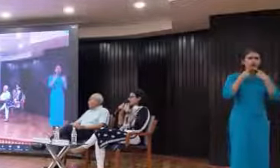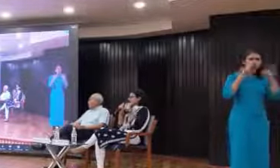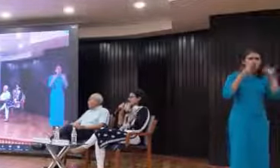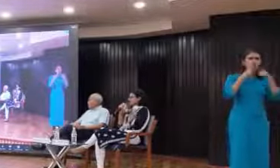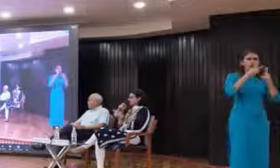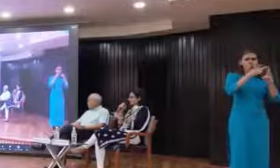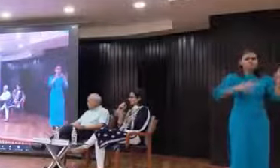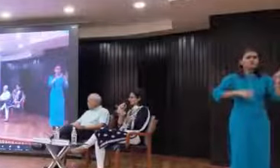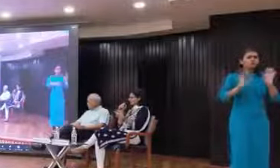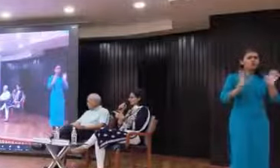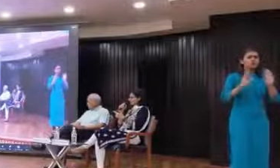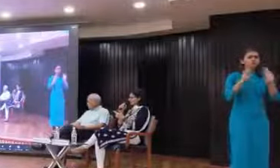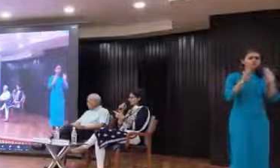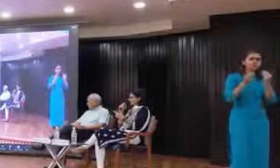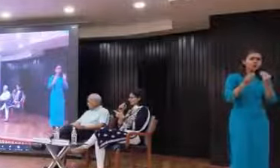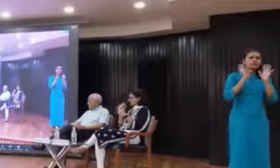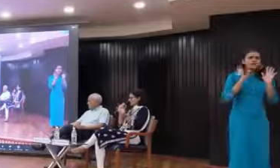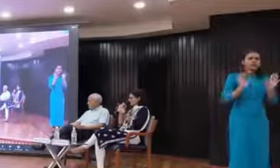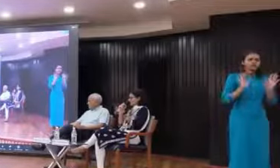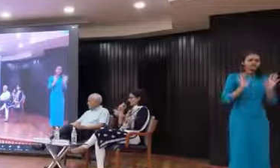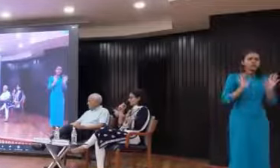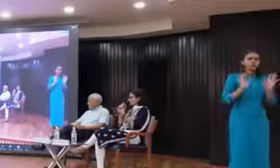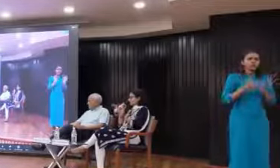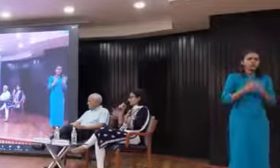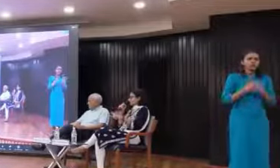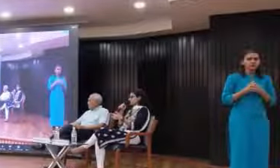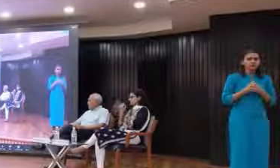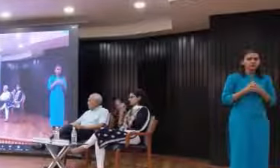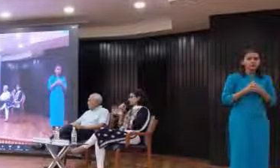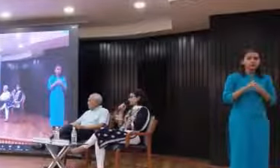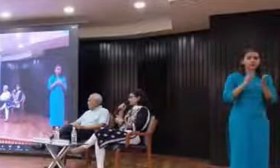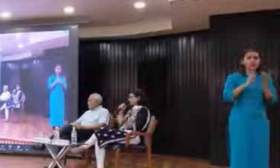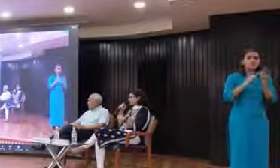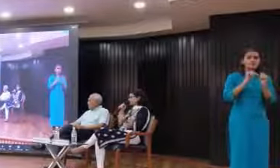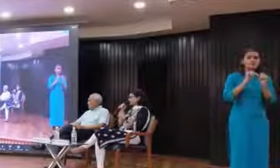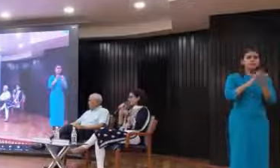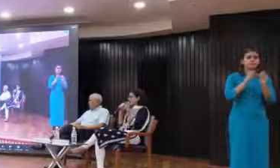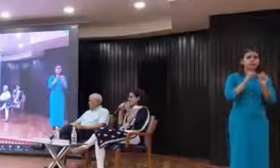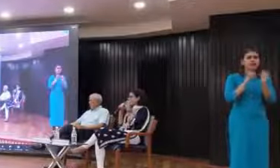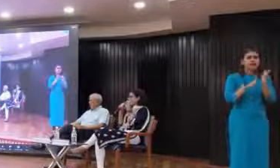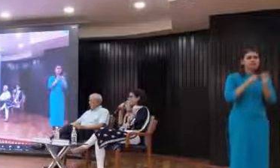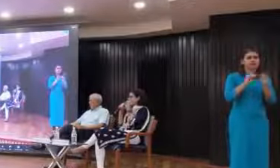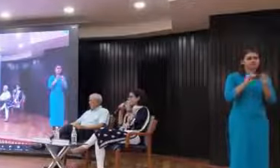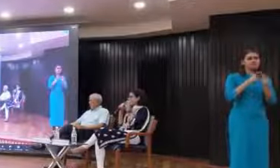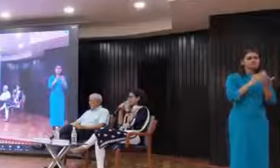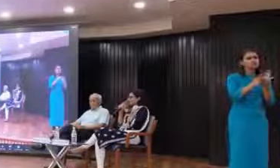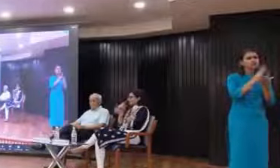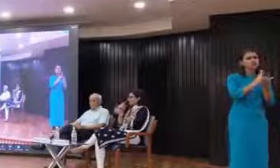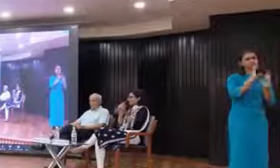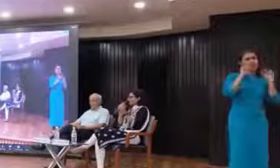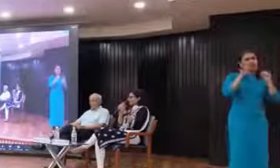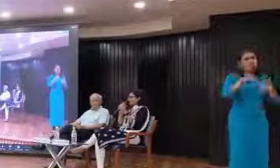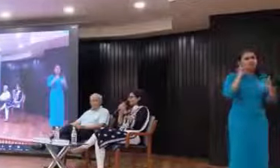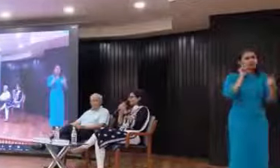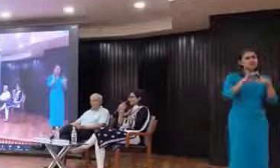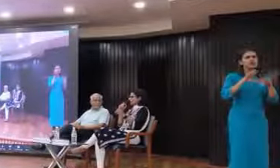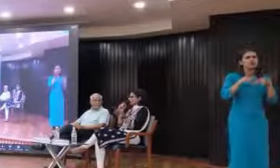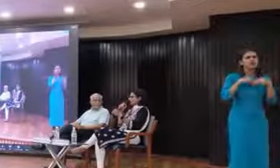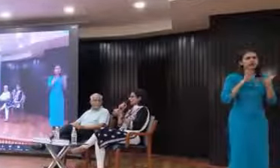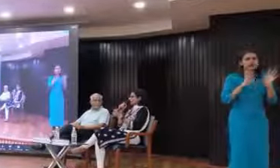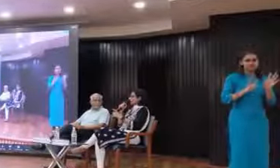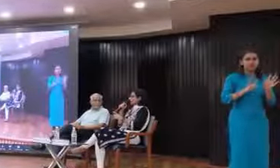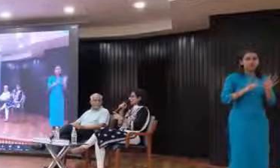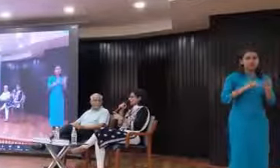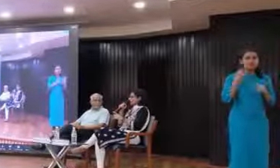He says, no, let's get rid of the head of the, let's get rid of the Maharaja and get a Sadr Riyasat. And that sort of